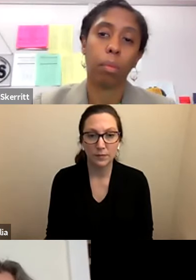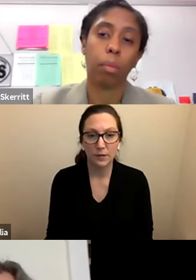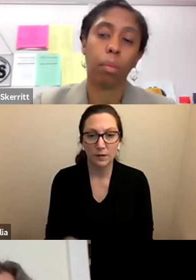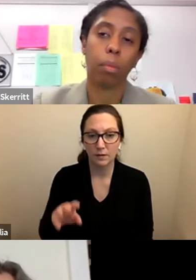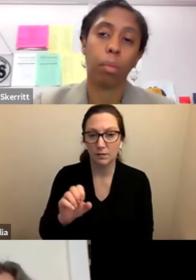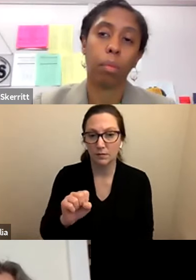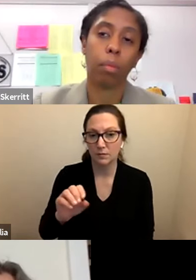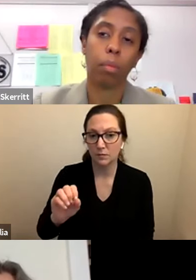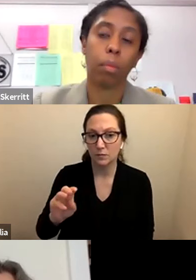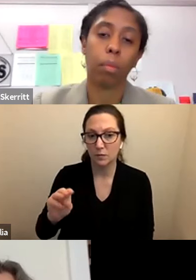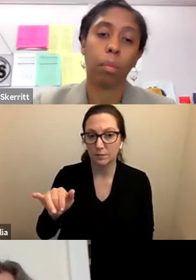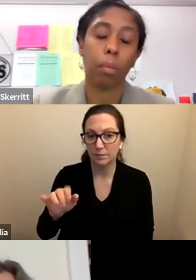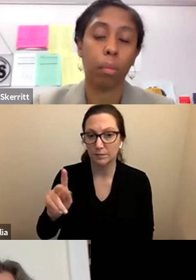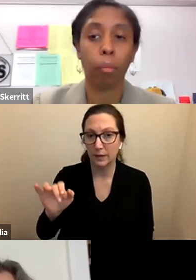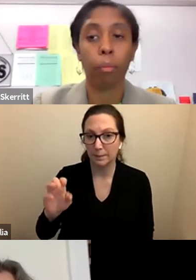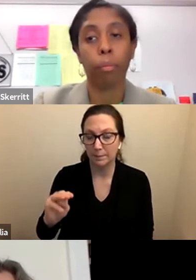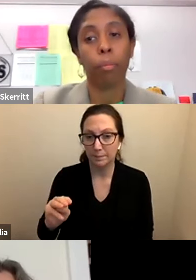Somi Kim.